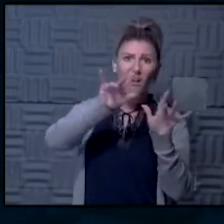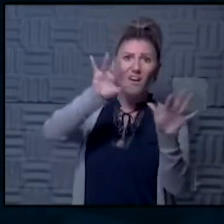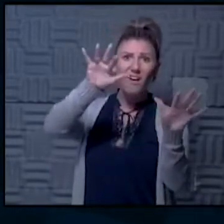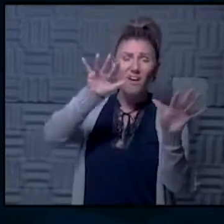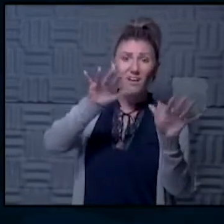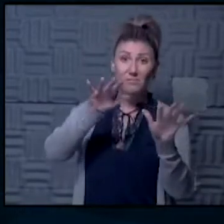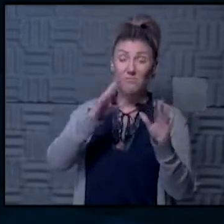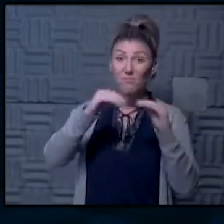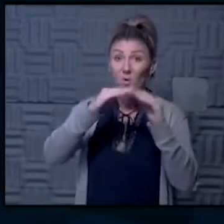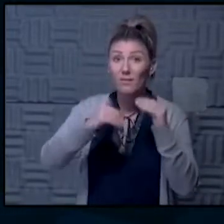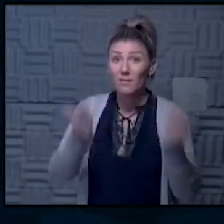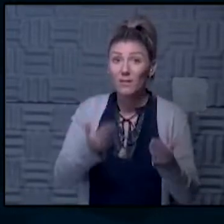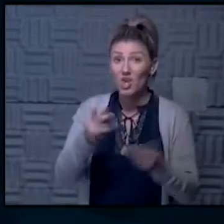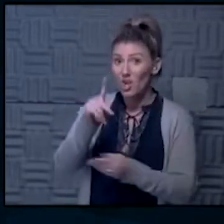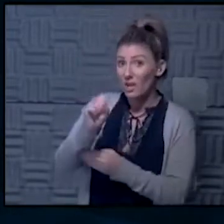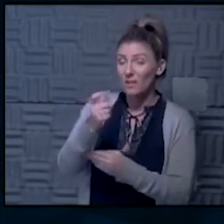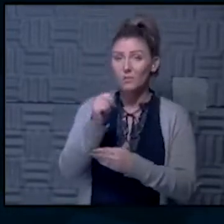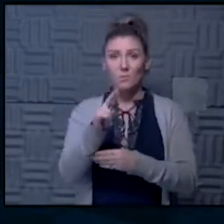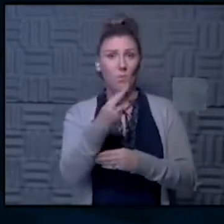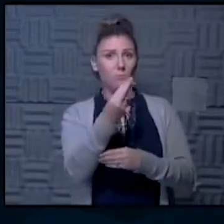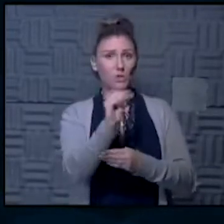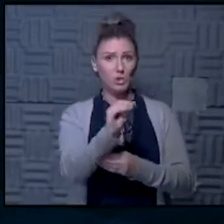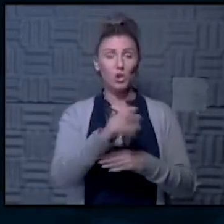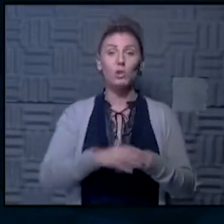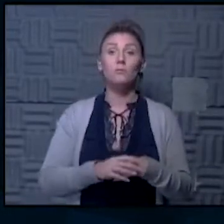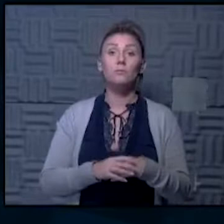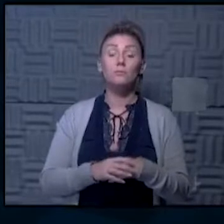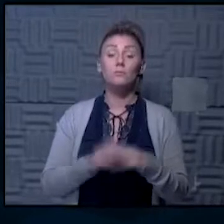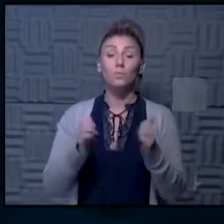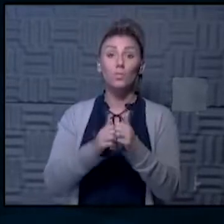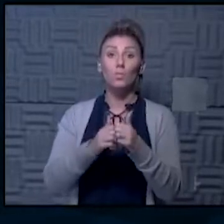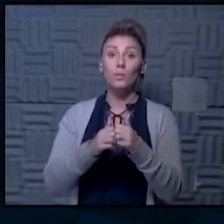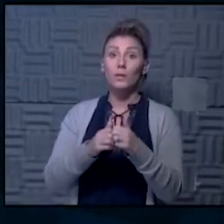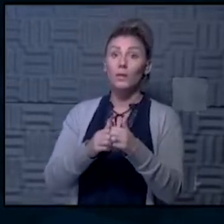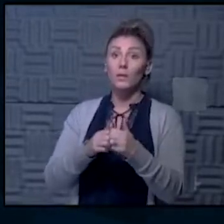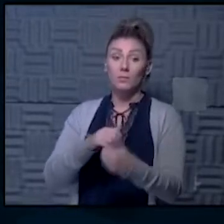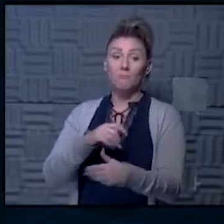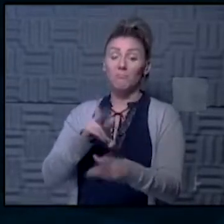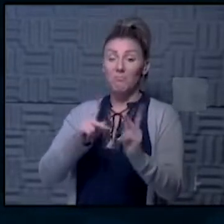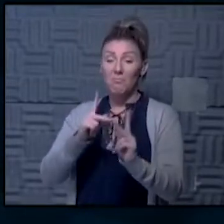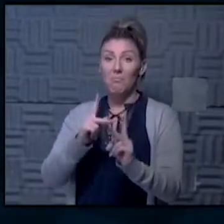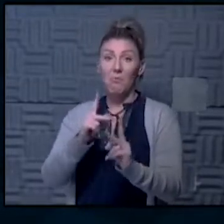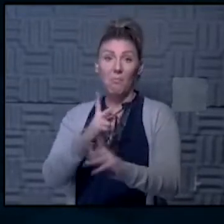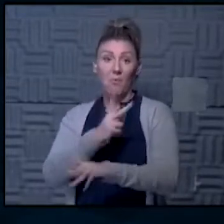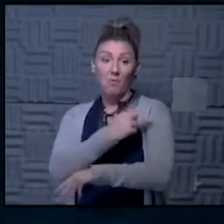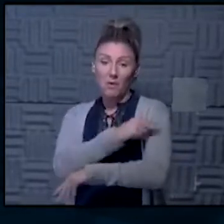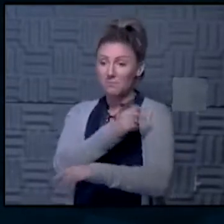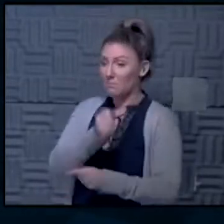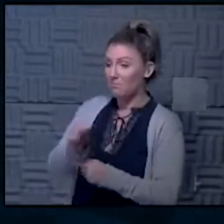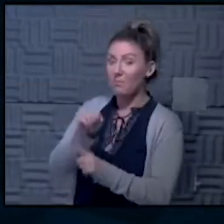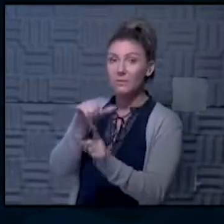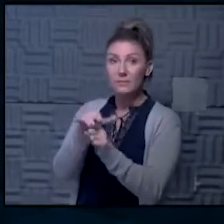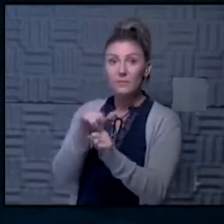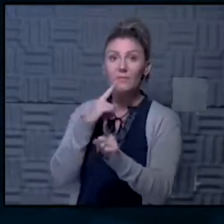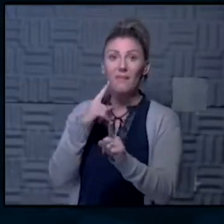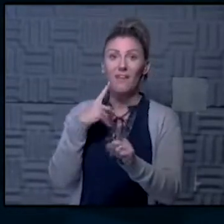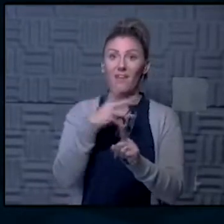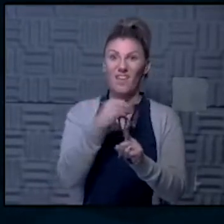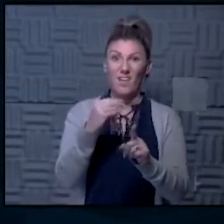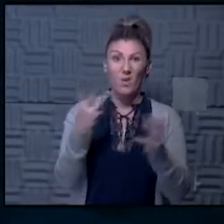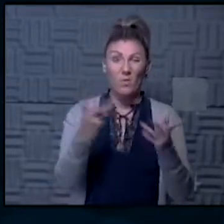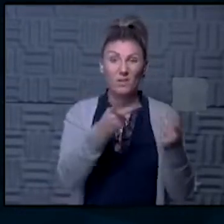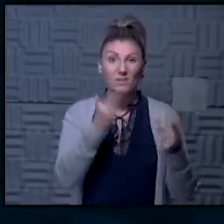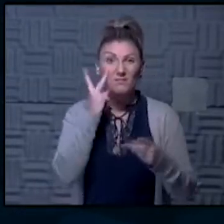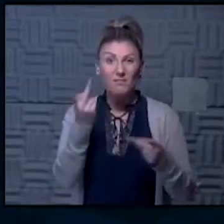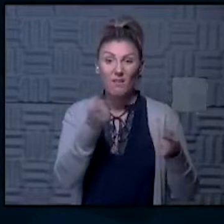even than we do here in Kansas or in Missouri. And on the hospitalization side, the trends definitely in North Dakota